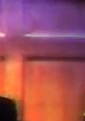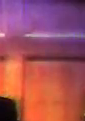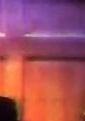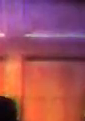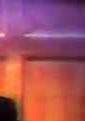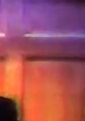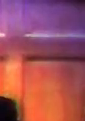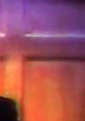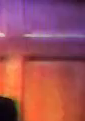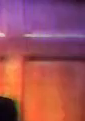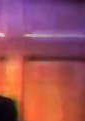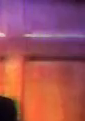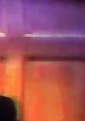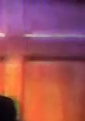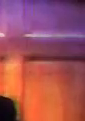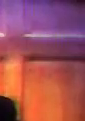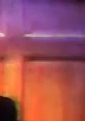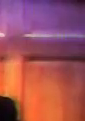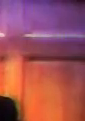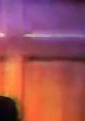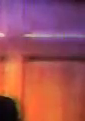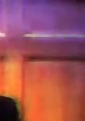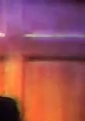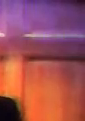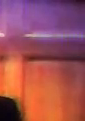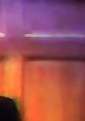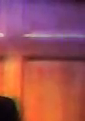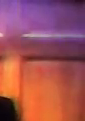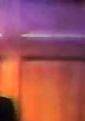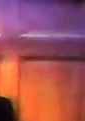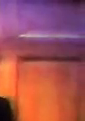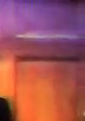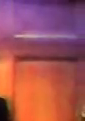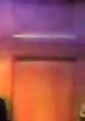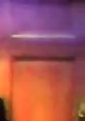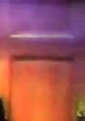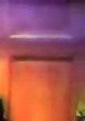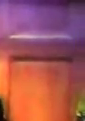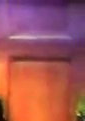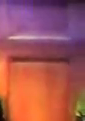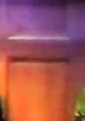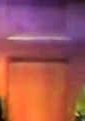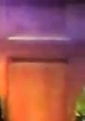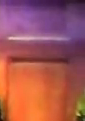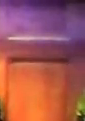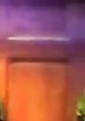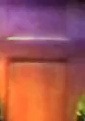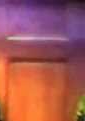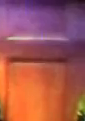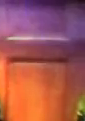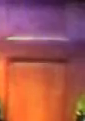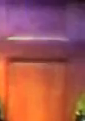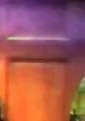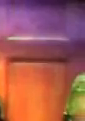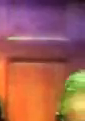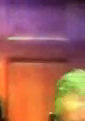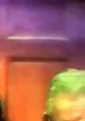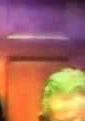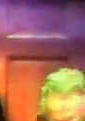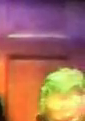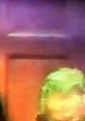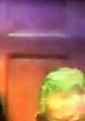done in Canada, but I know it will be someday once clinical trials are complete. We must all work together to see that this happens as quickly as possible. We all know